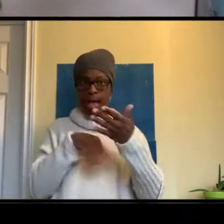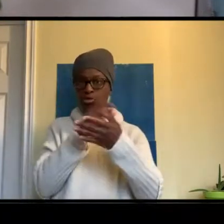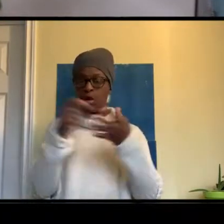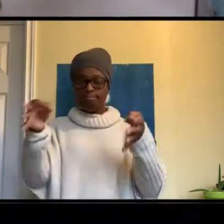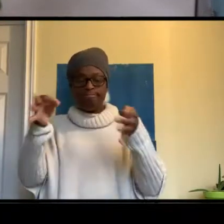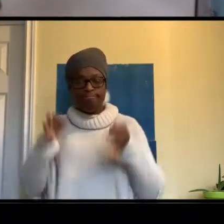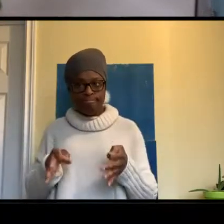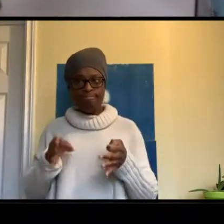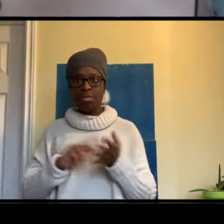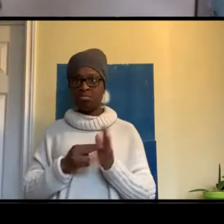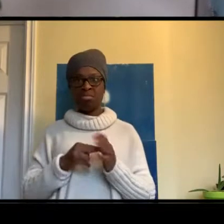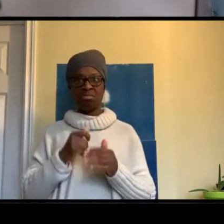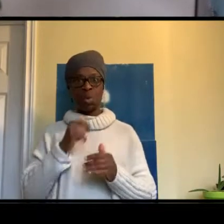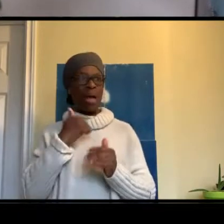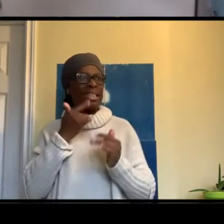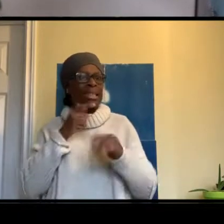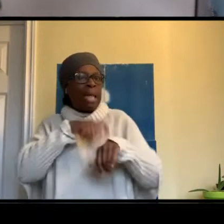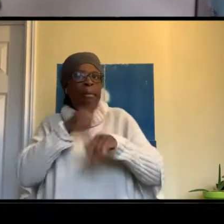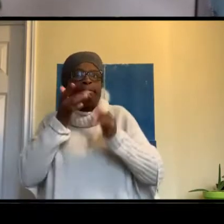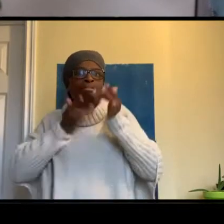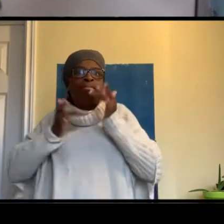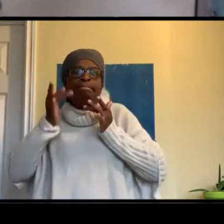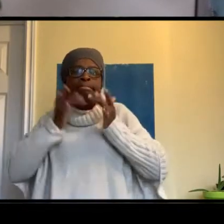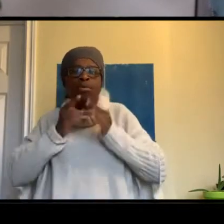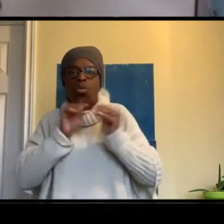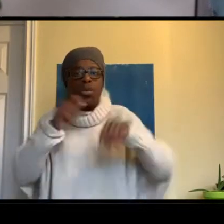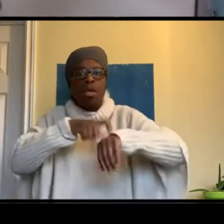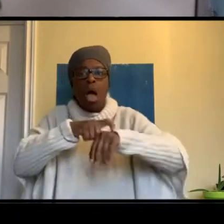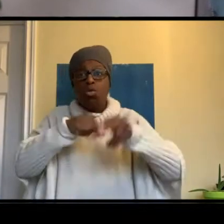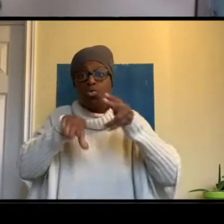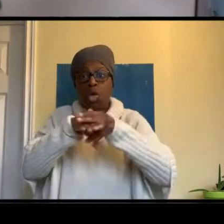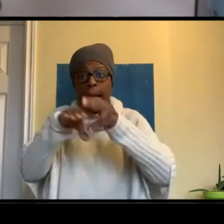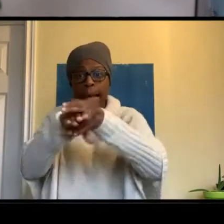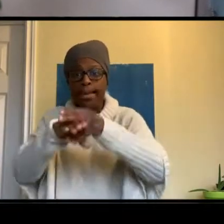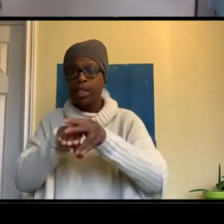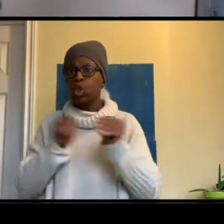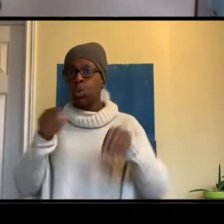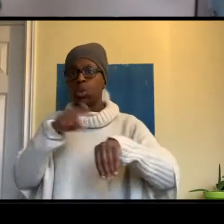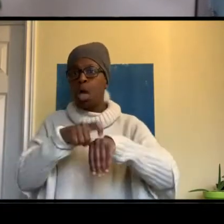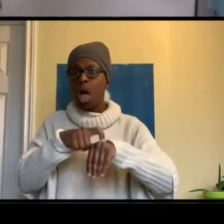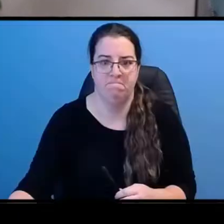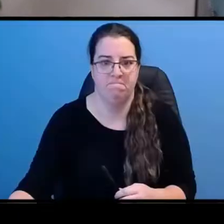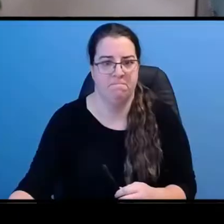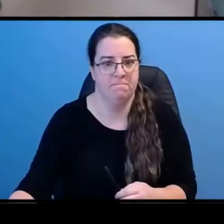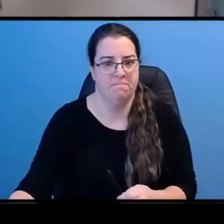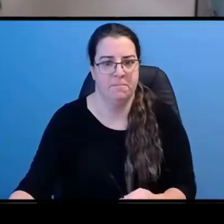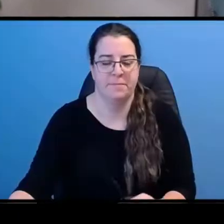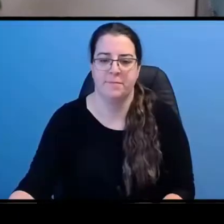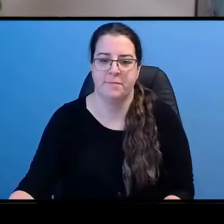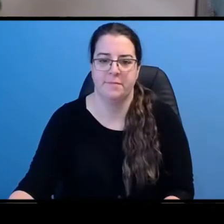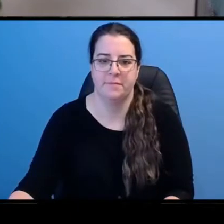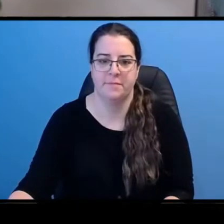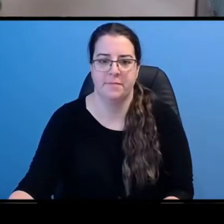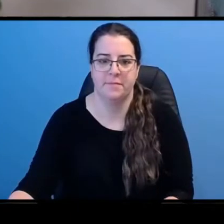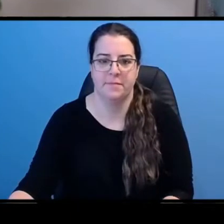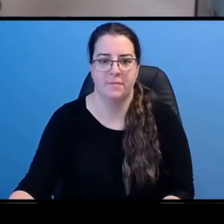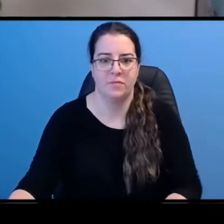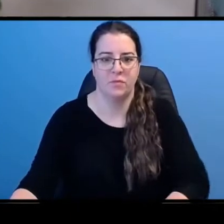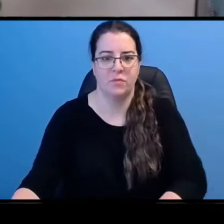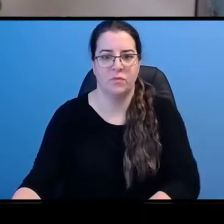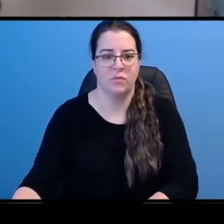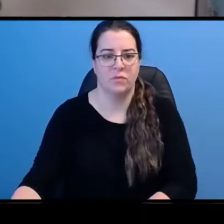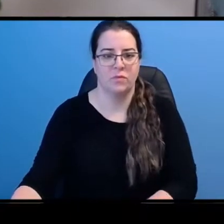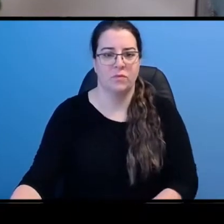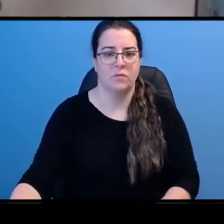care of yourself. And if you're not taking care, like, grant writing shouldn't be a process that, like, destroys you, right?